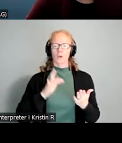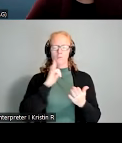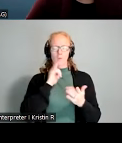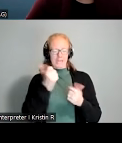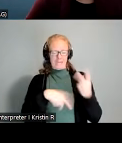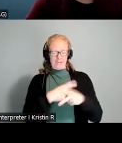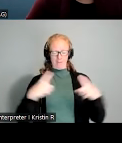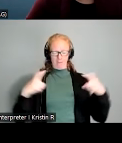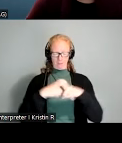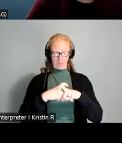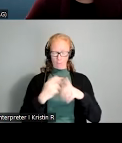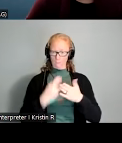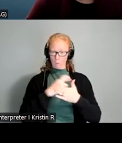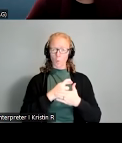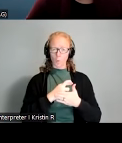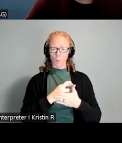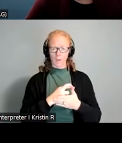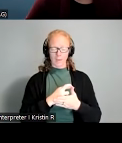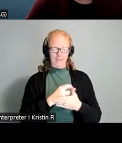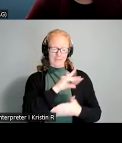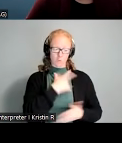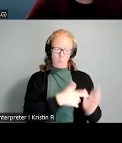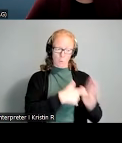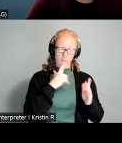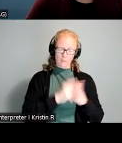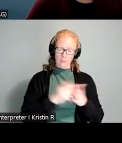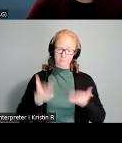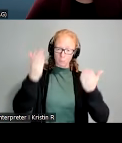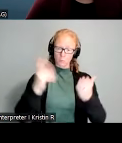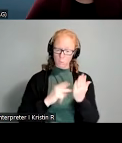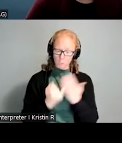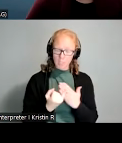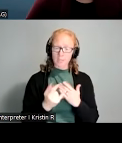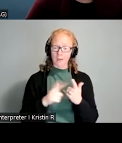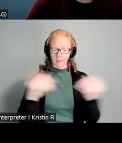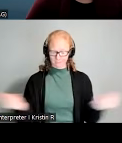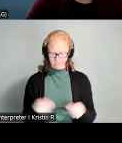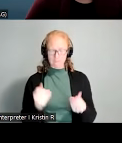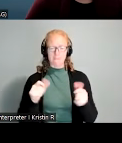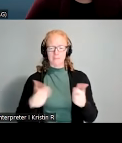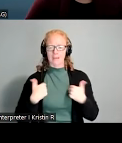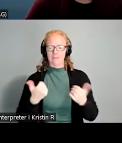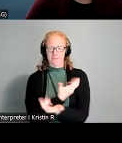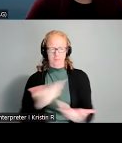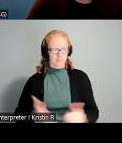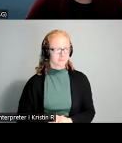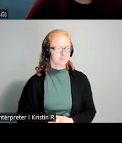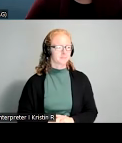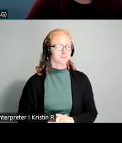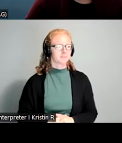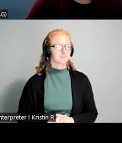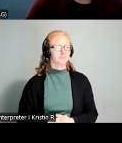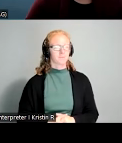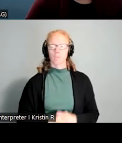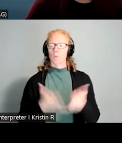review process that's needed for the proposed project. Lastly, the appropriate public review duration